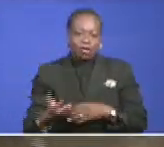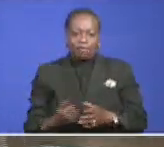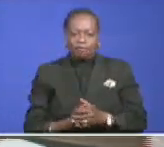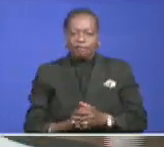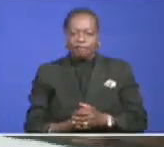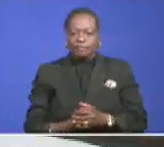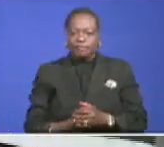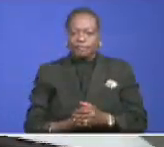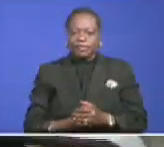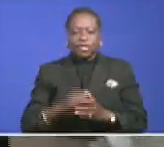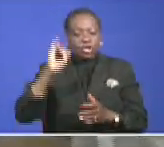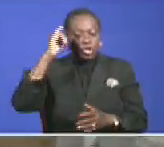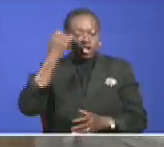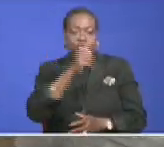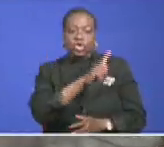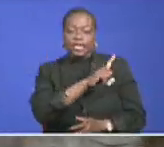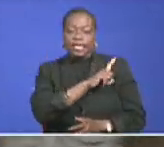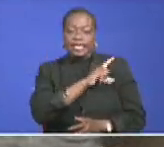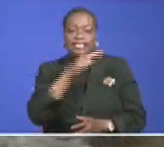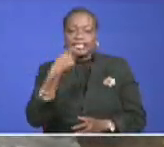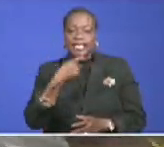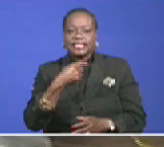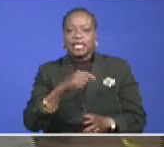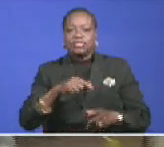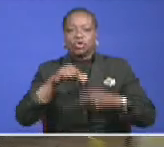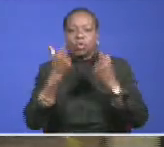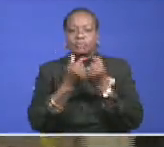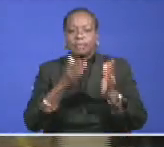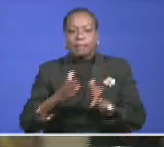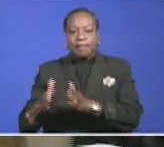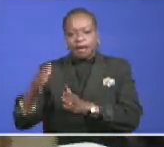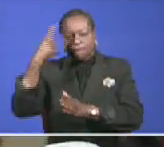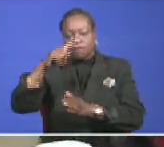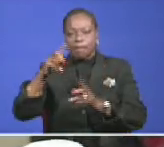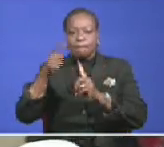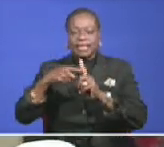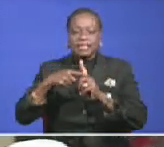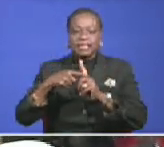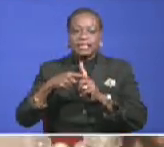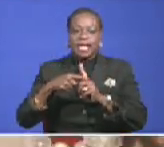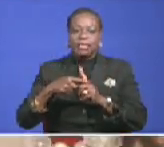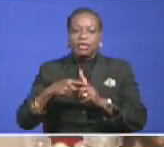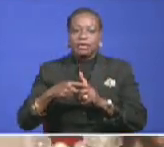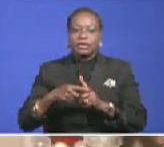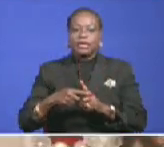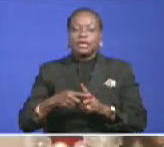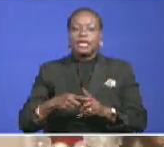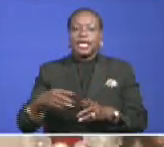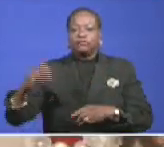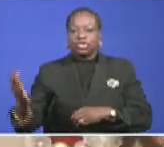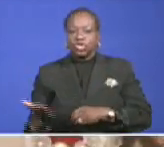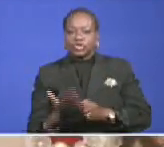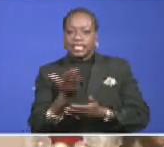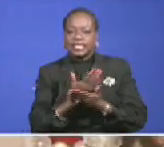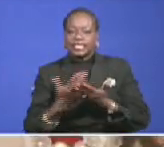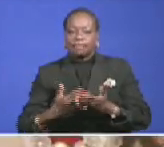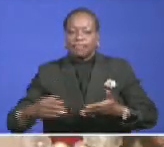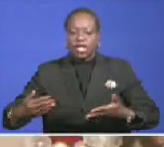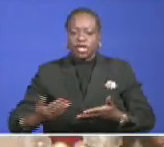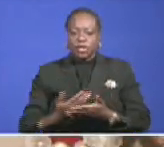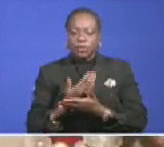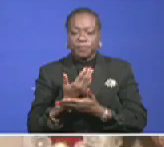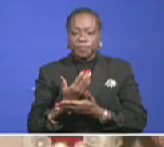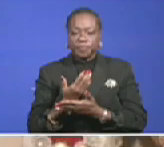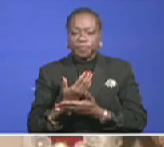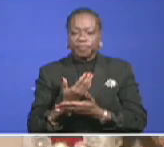and Mumra say the group has been preparing for months and is motivated to introduce something new. With the music, like everybody is saying that